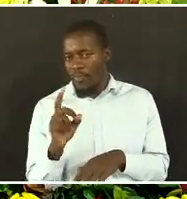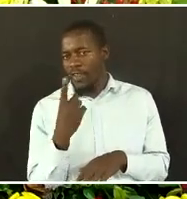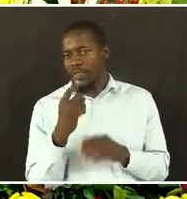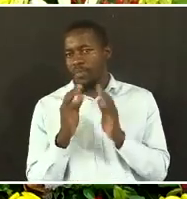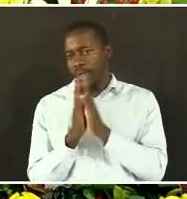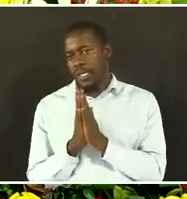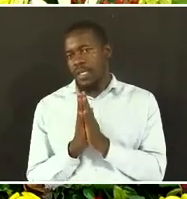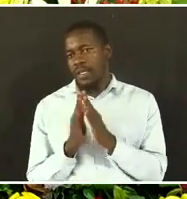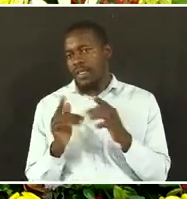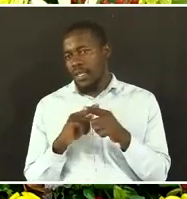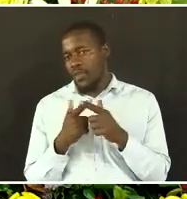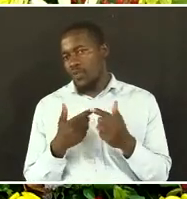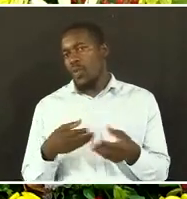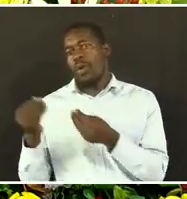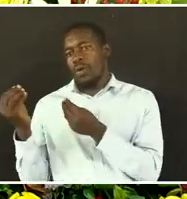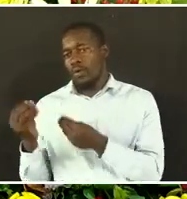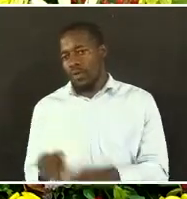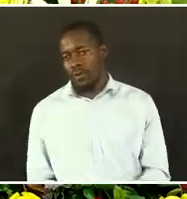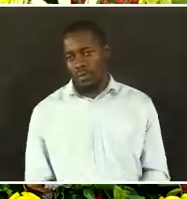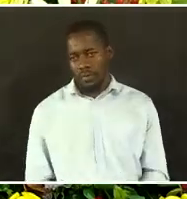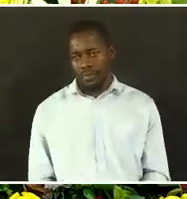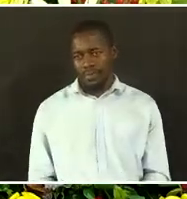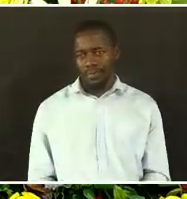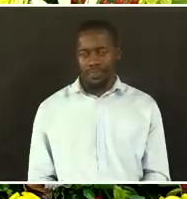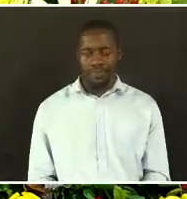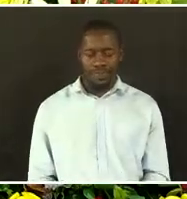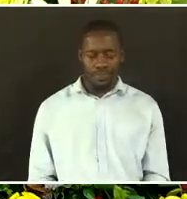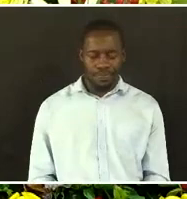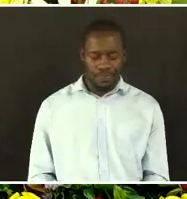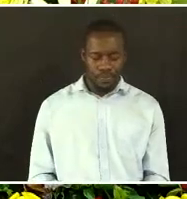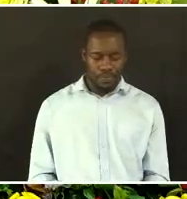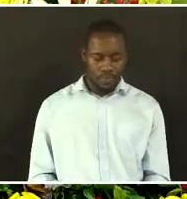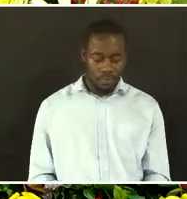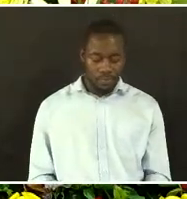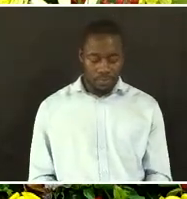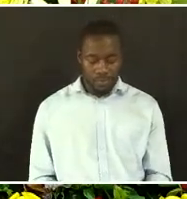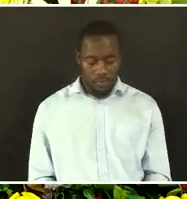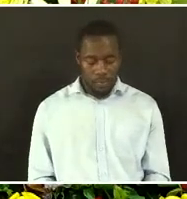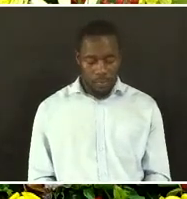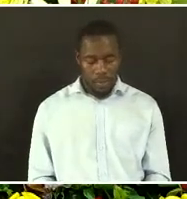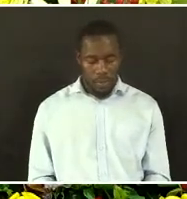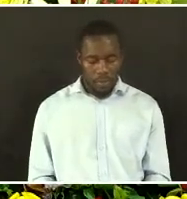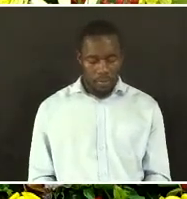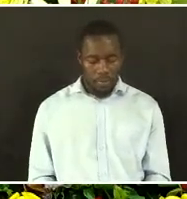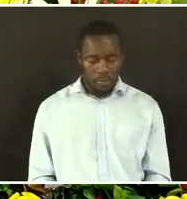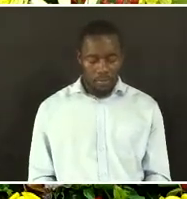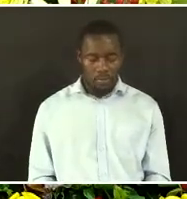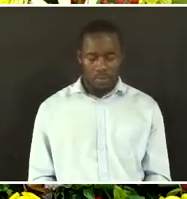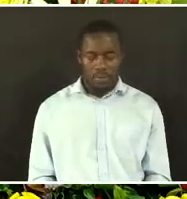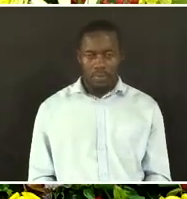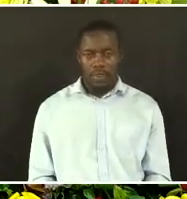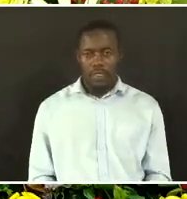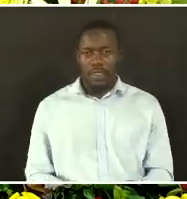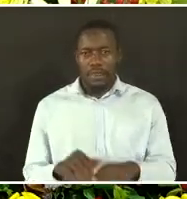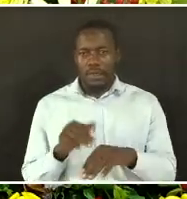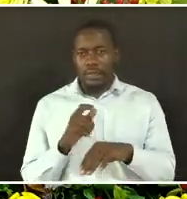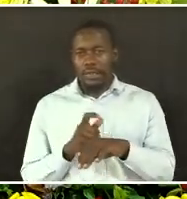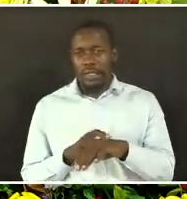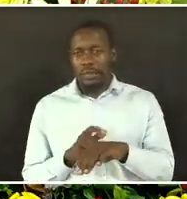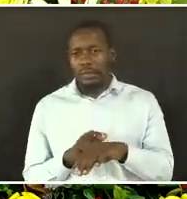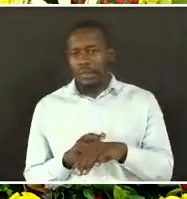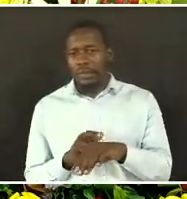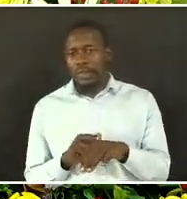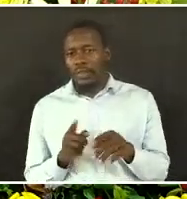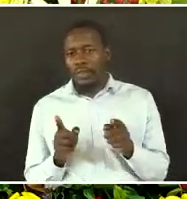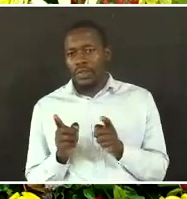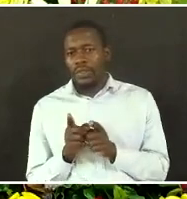doing. My elder here has also talked about so much, but because time is moving, and I also want to look at